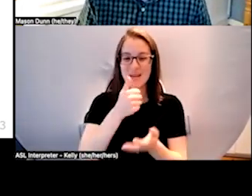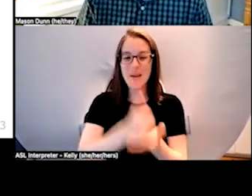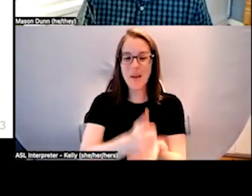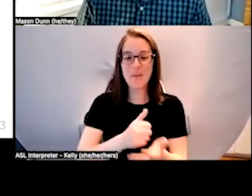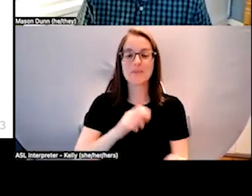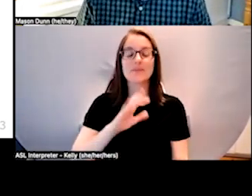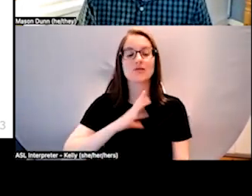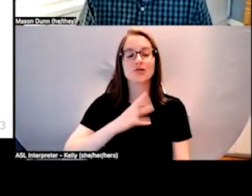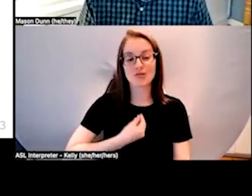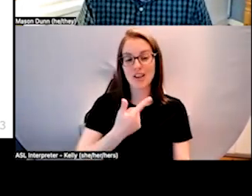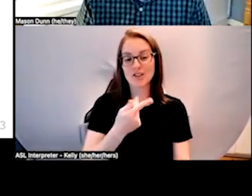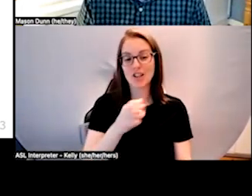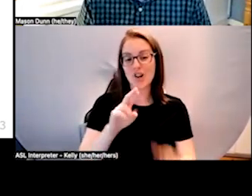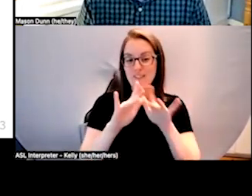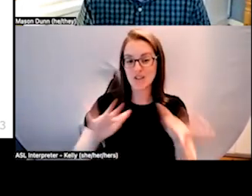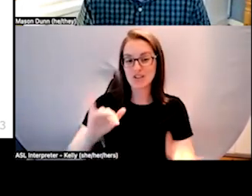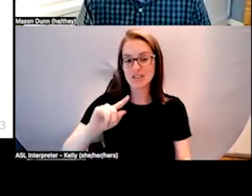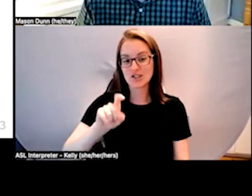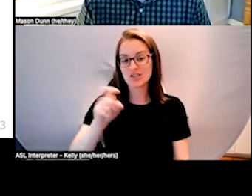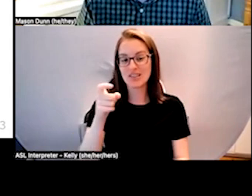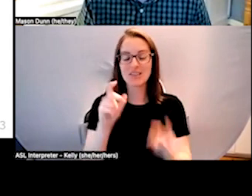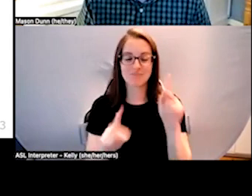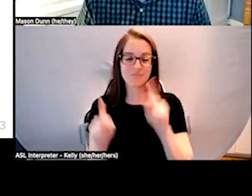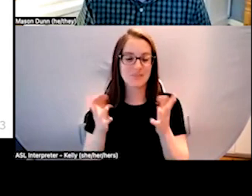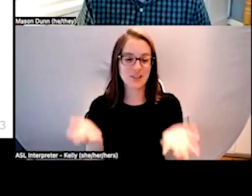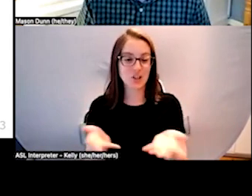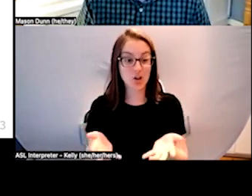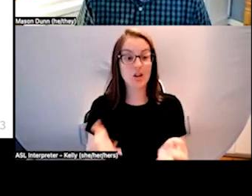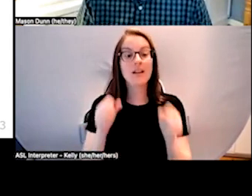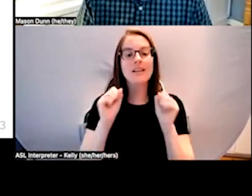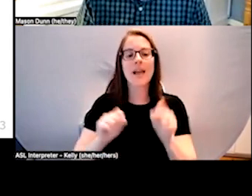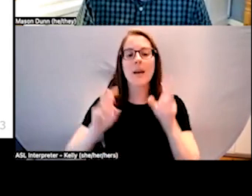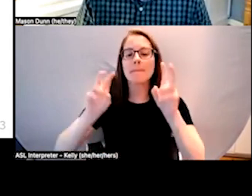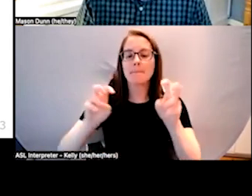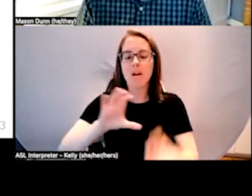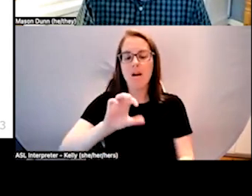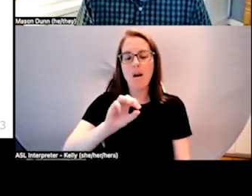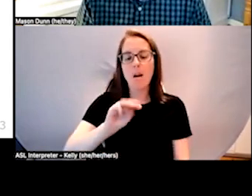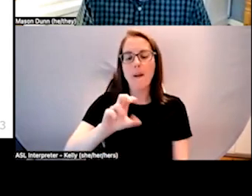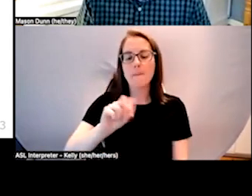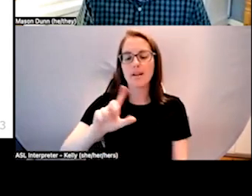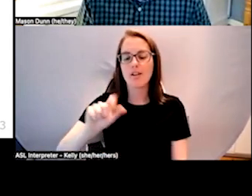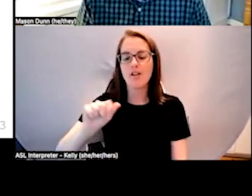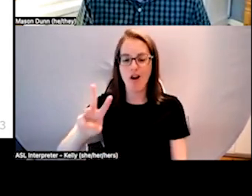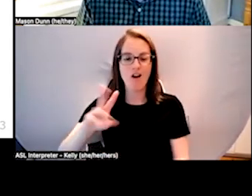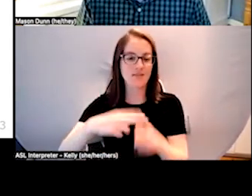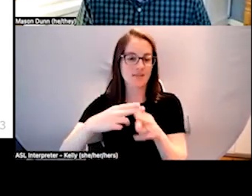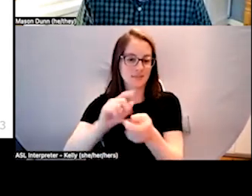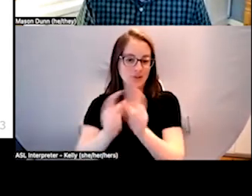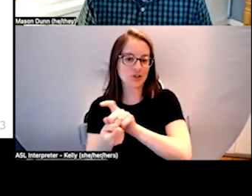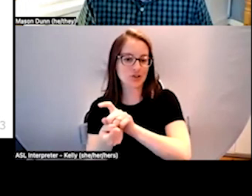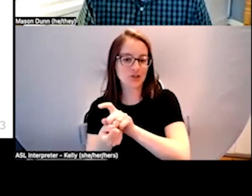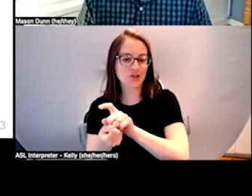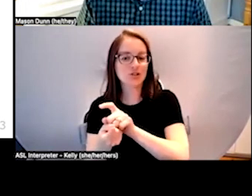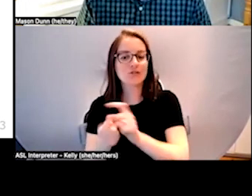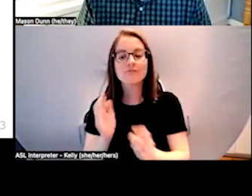here, which is a common law name change in the state of Massachusetts. We are a state that allows for